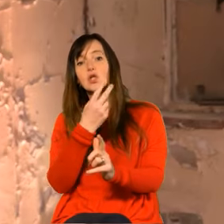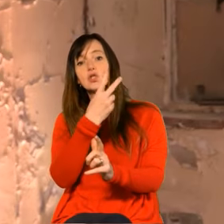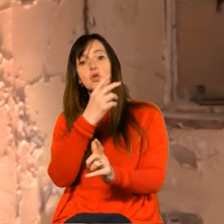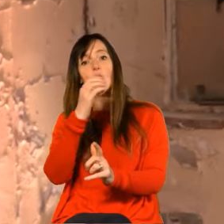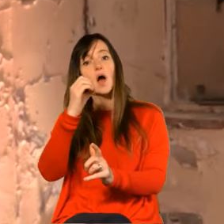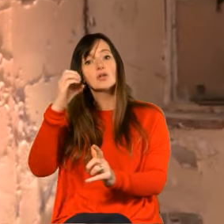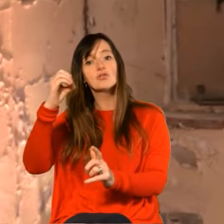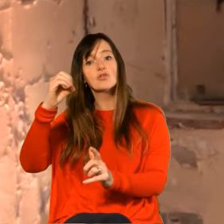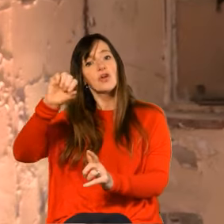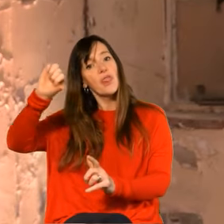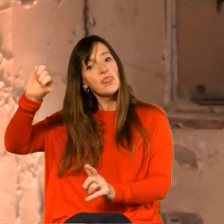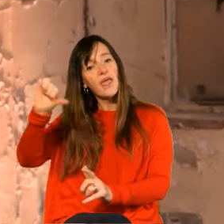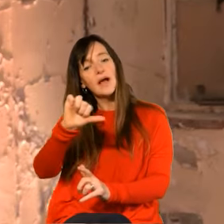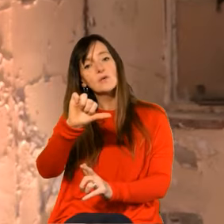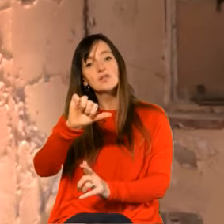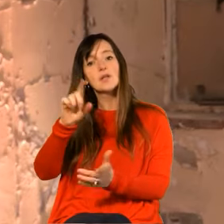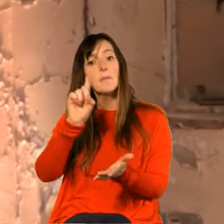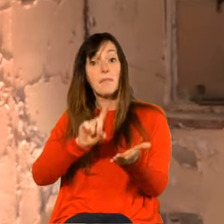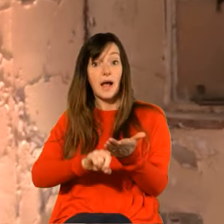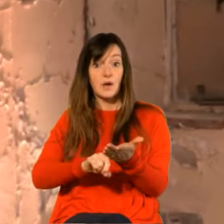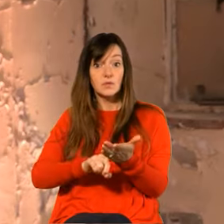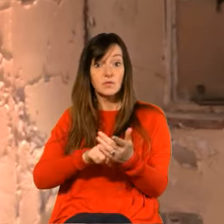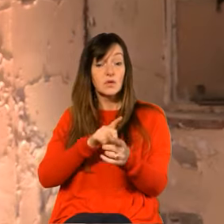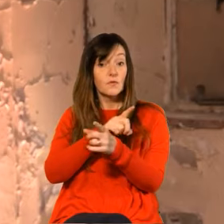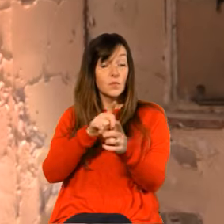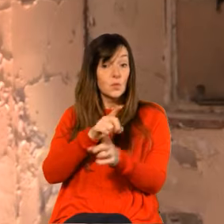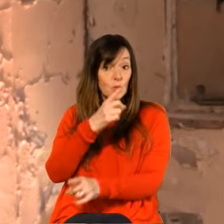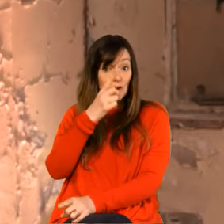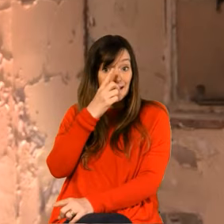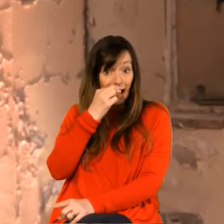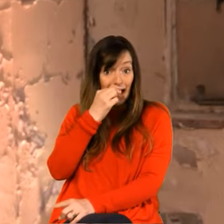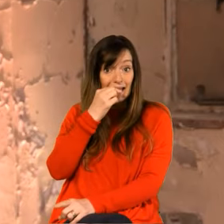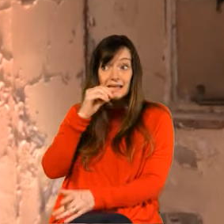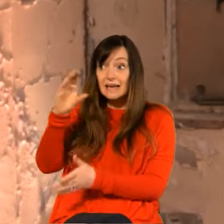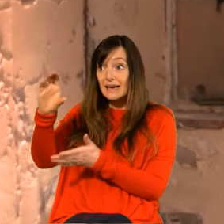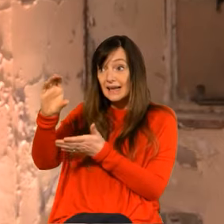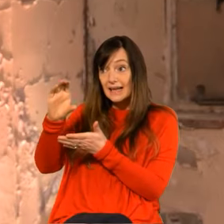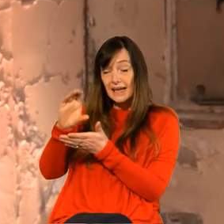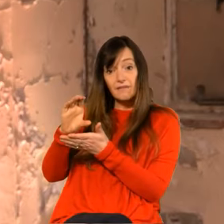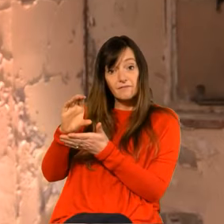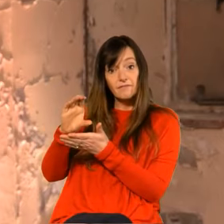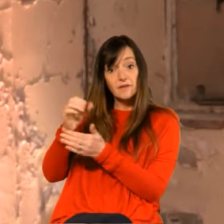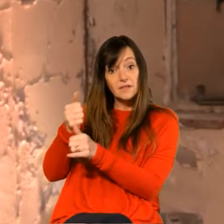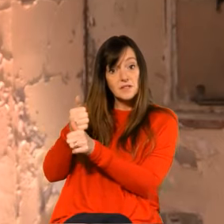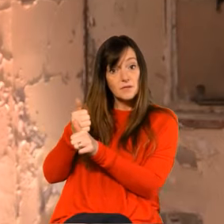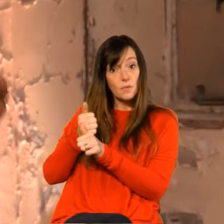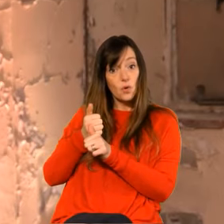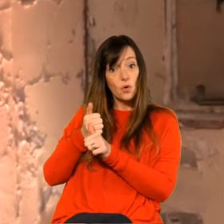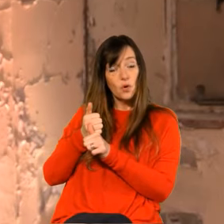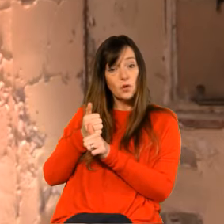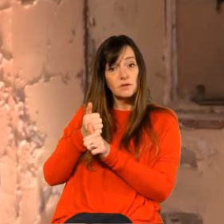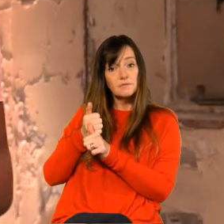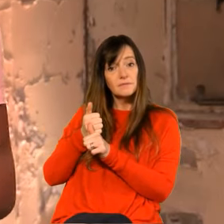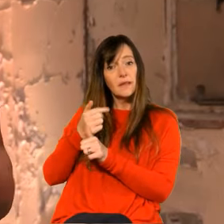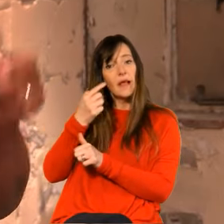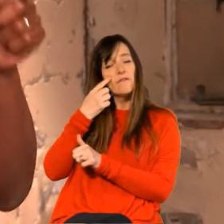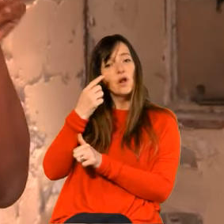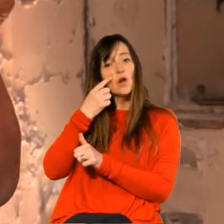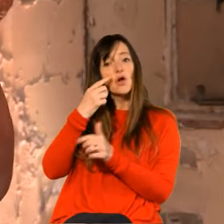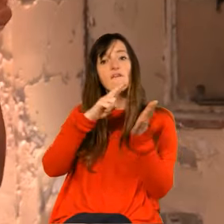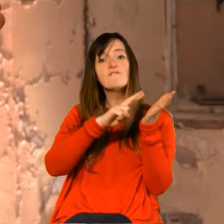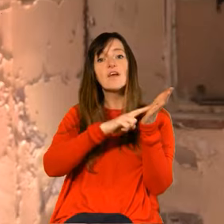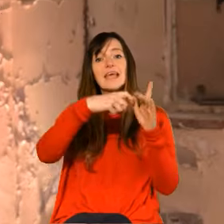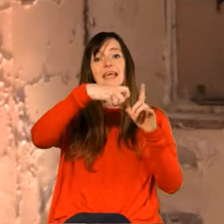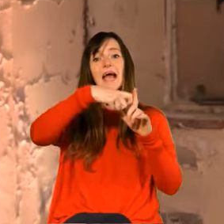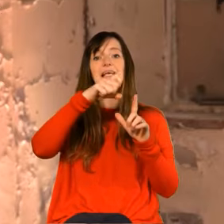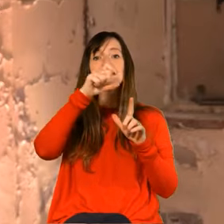£200,000. And if you are able and would like to give to support us in our gospel ministry, do go to the VKC website, click on the